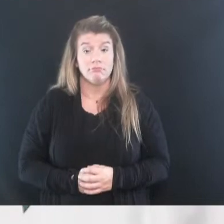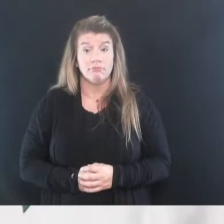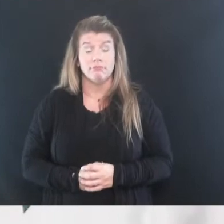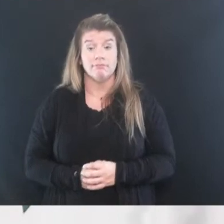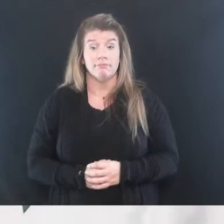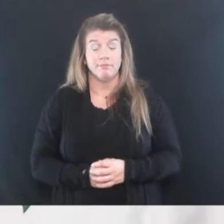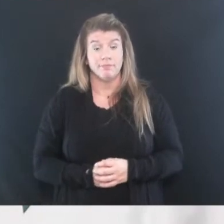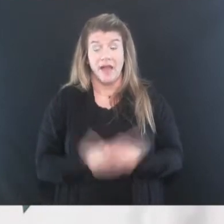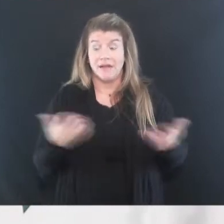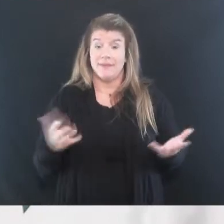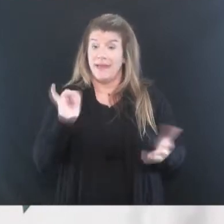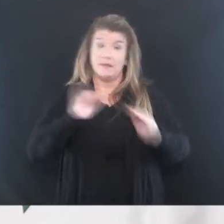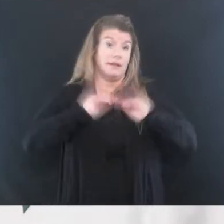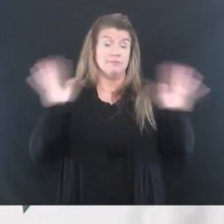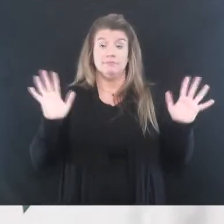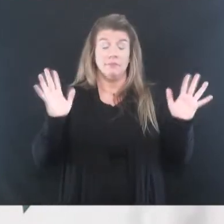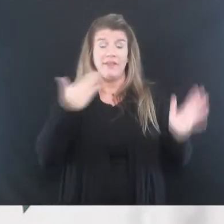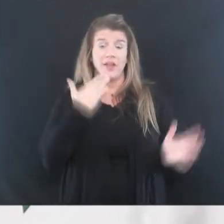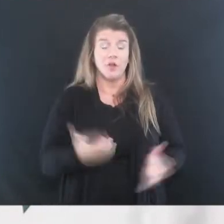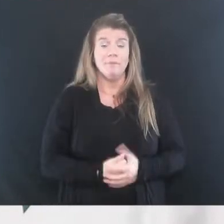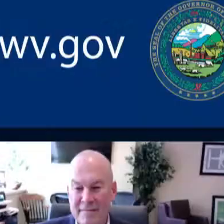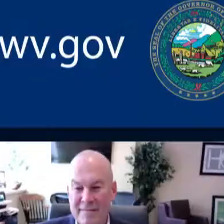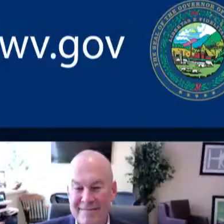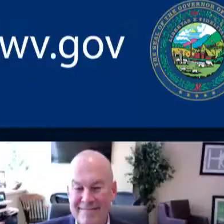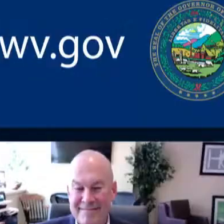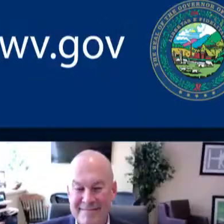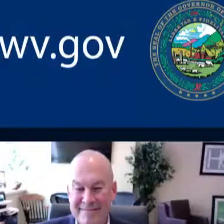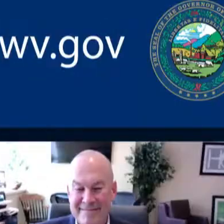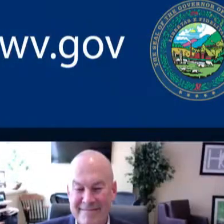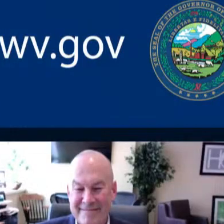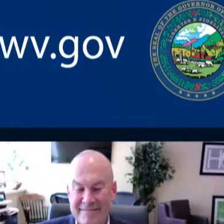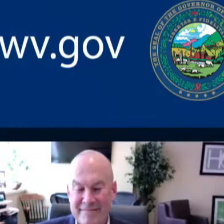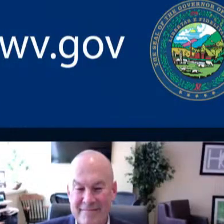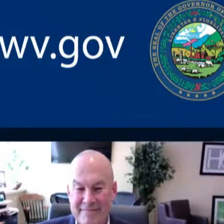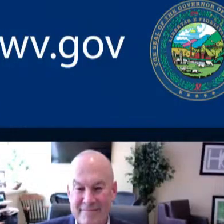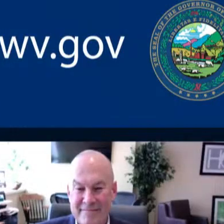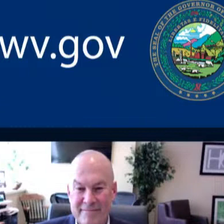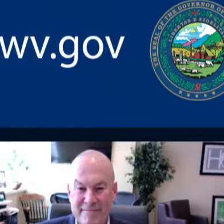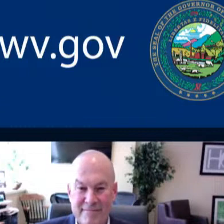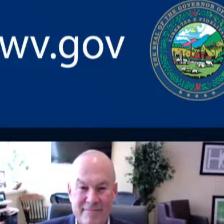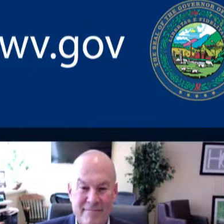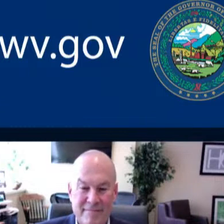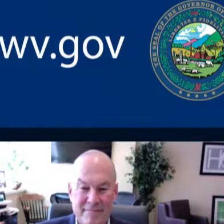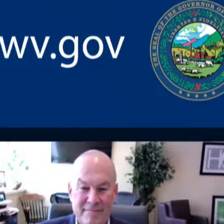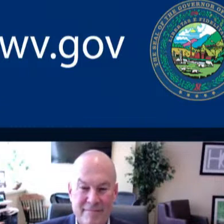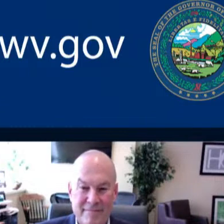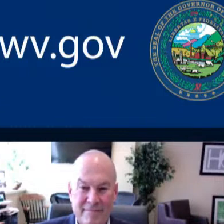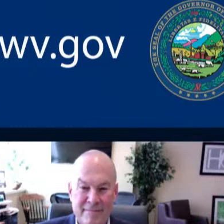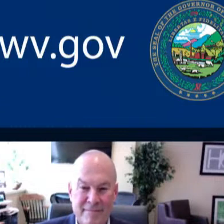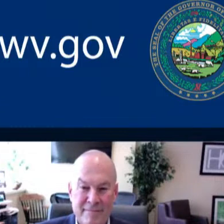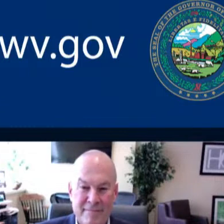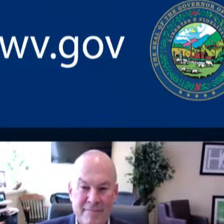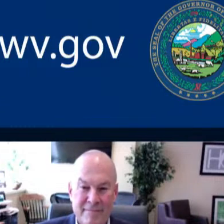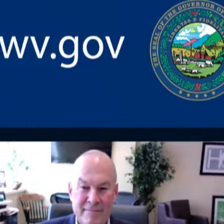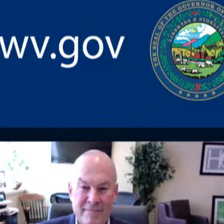how to be more clear, but thank you, Evan. Yeah, thank you, Evan. Governor, I'll turn it back to you.